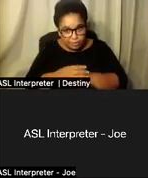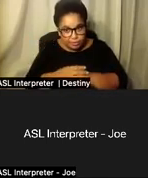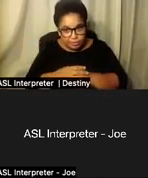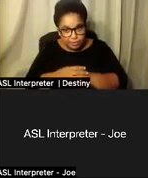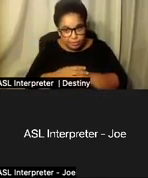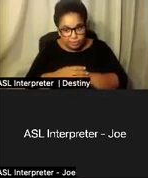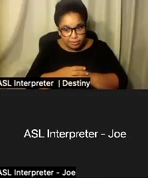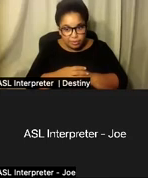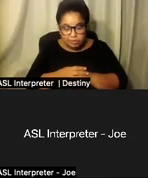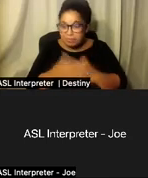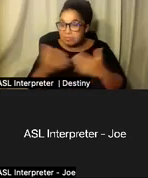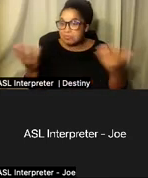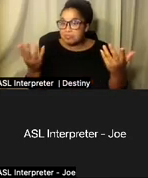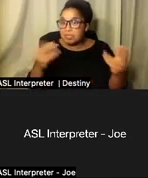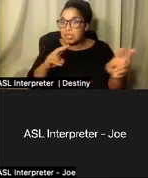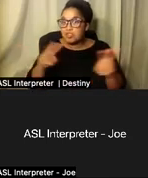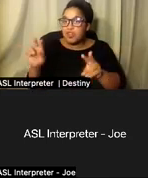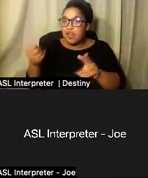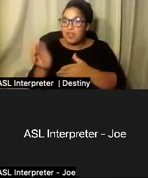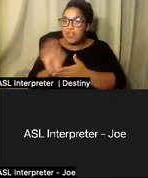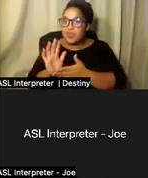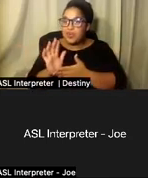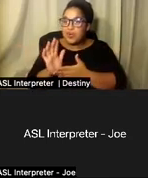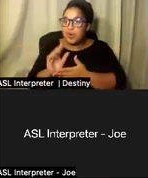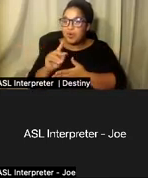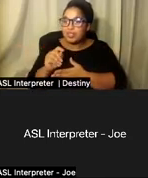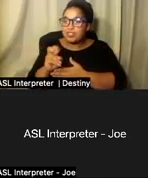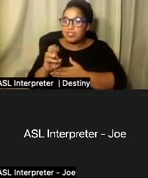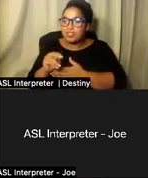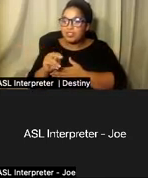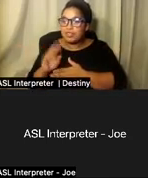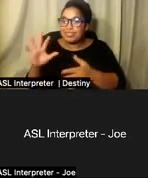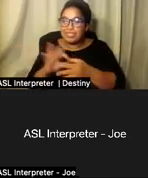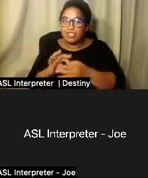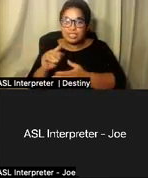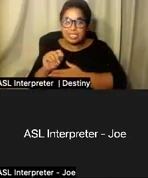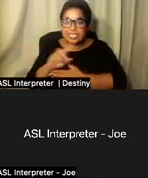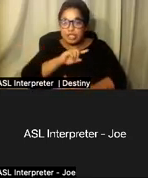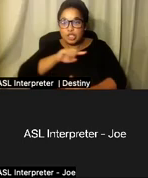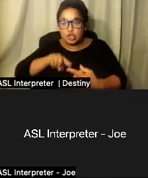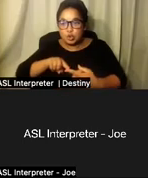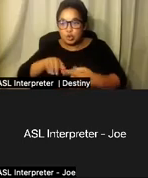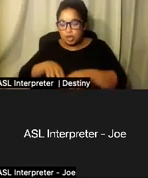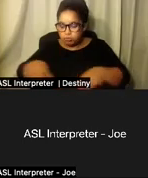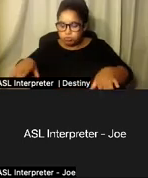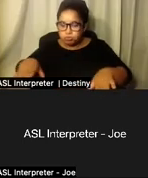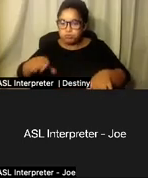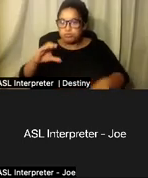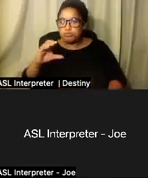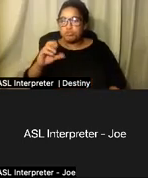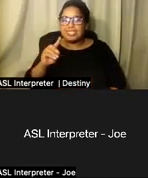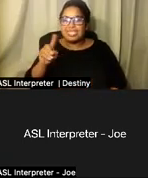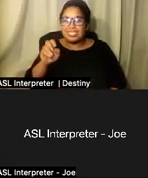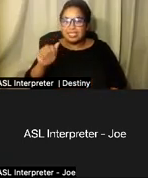And with that, let's take a look at the next video where Trevyn is actually attaching the television to the credenza.